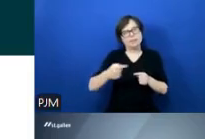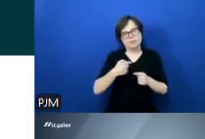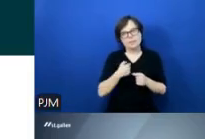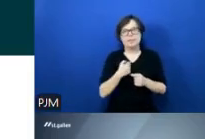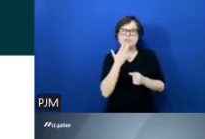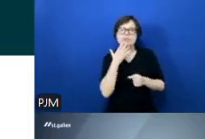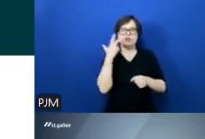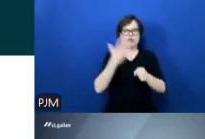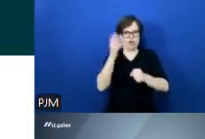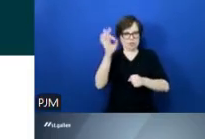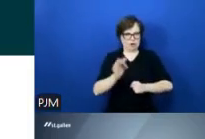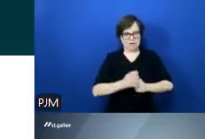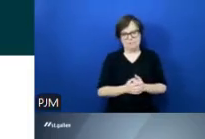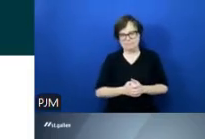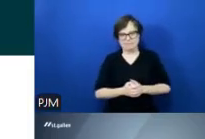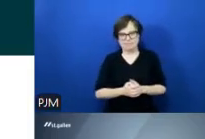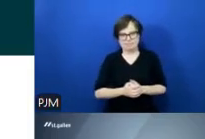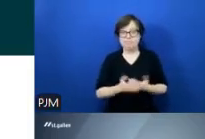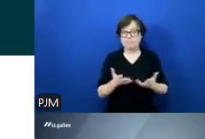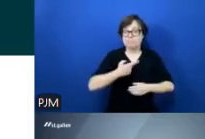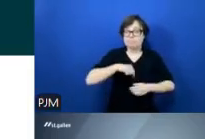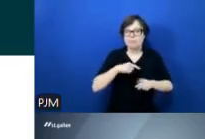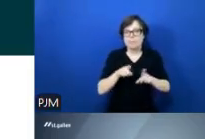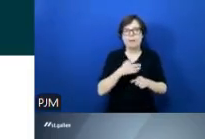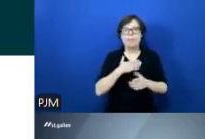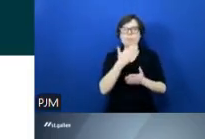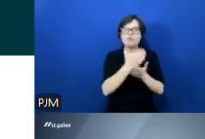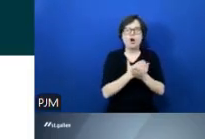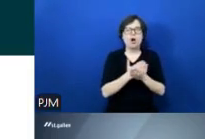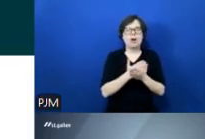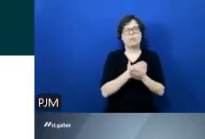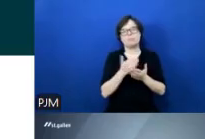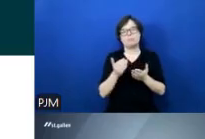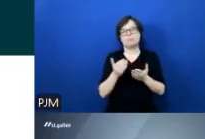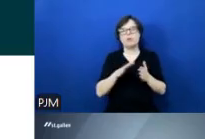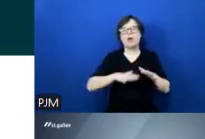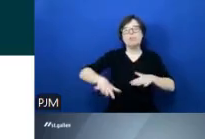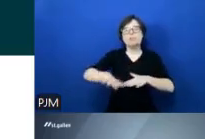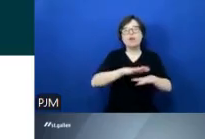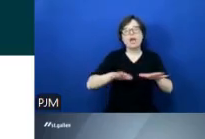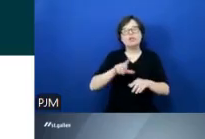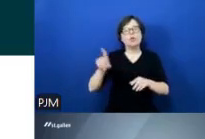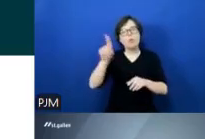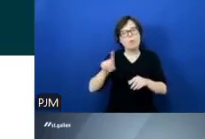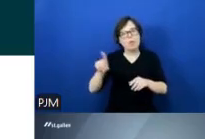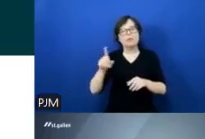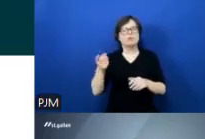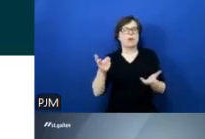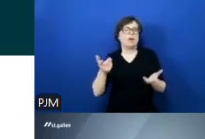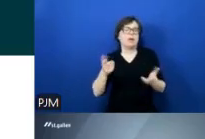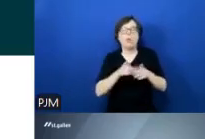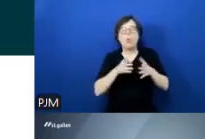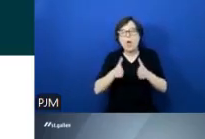and activity makes us closer to our challenge and goal. We also have a greening and unsealing of